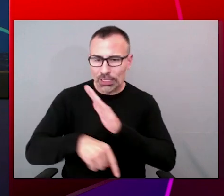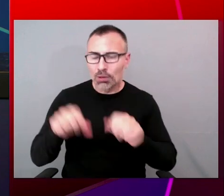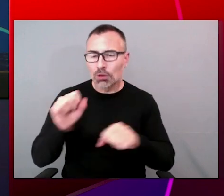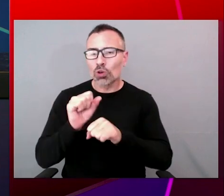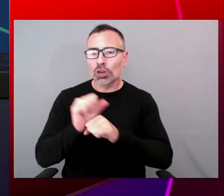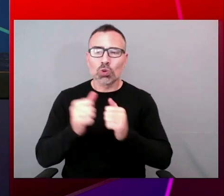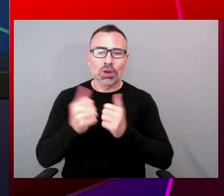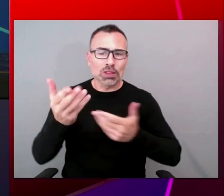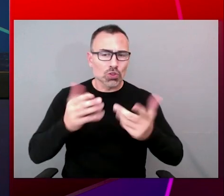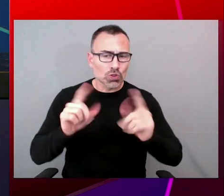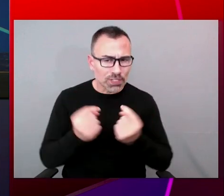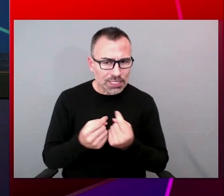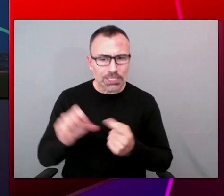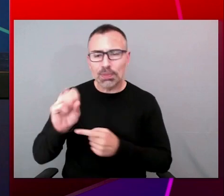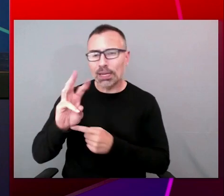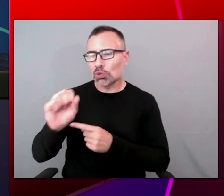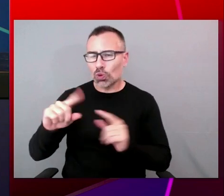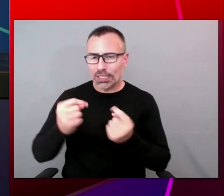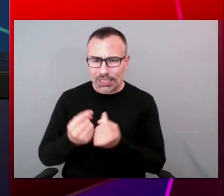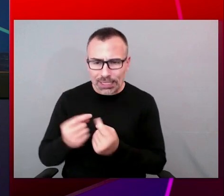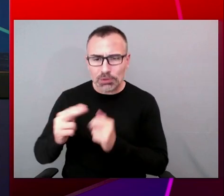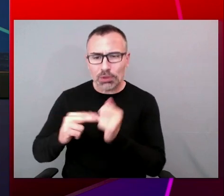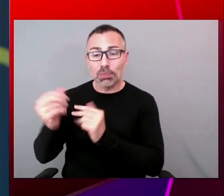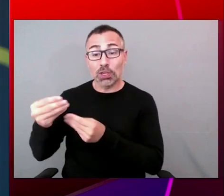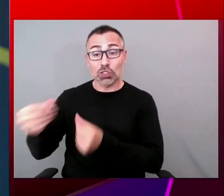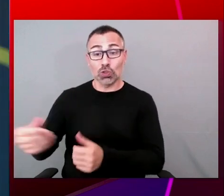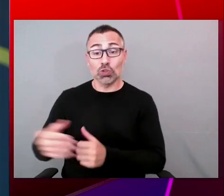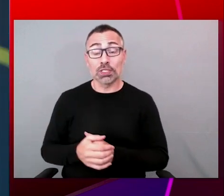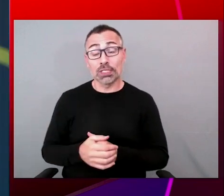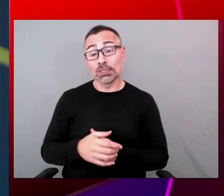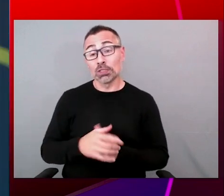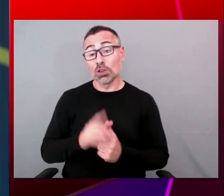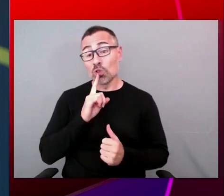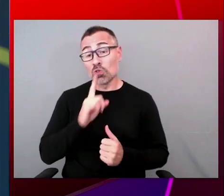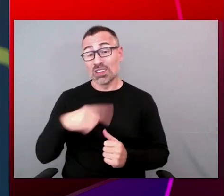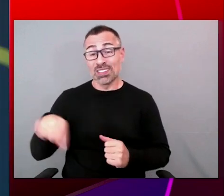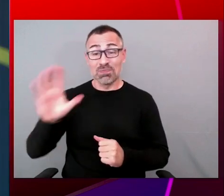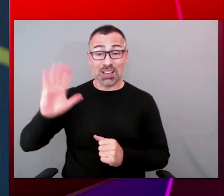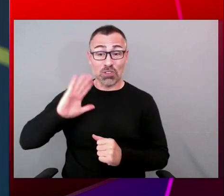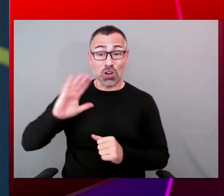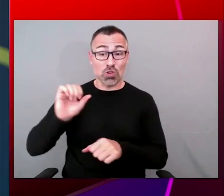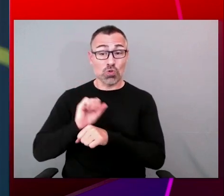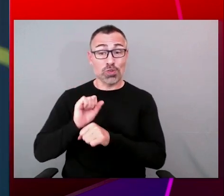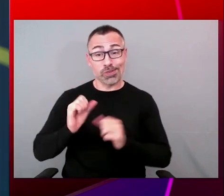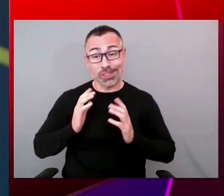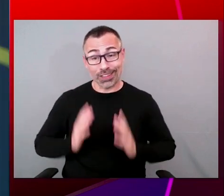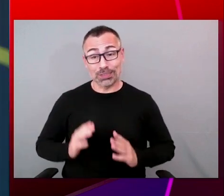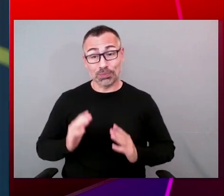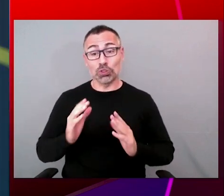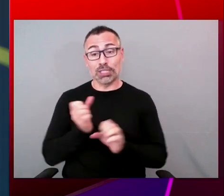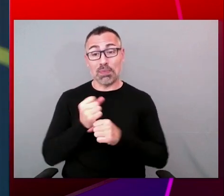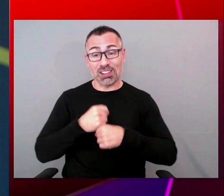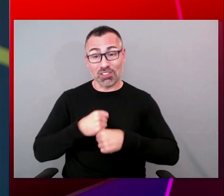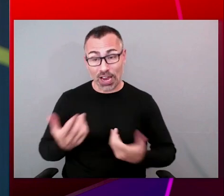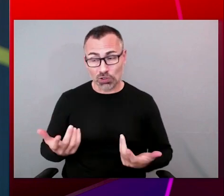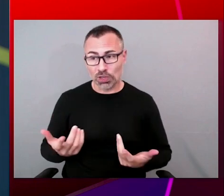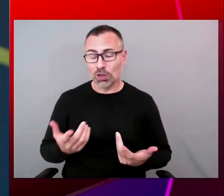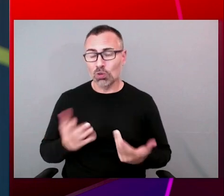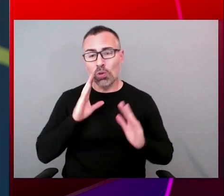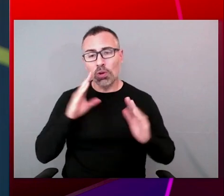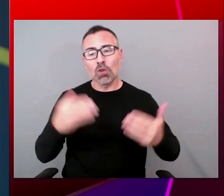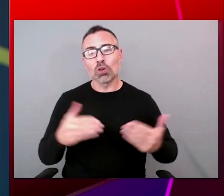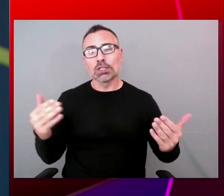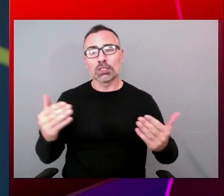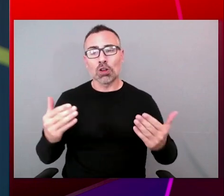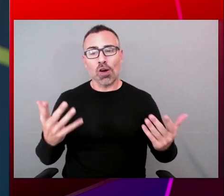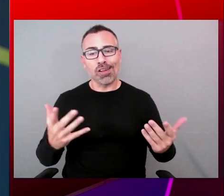the AWS teams and building out solutions. So early on, working with some of our customers in manufacturing, we were focusing on things like defect detection to